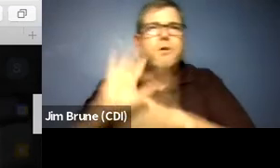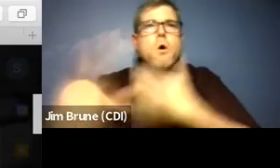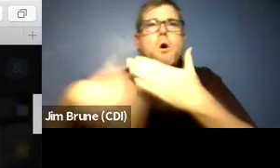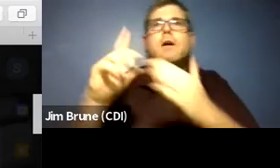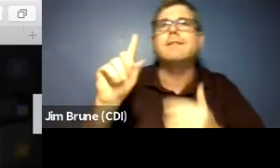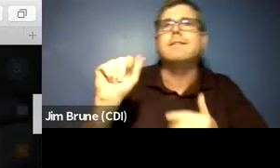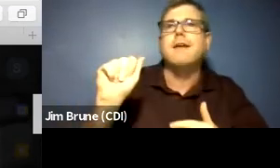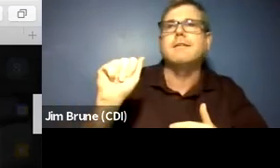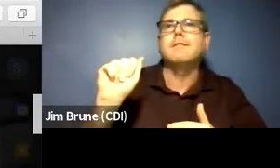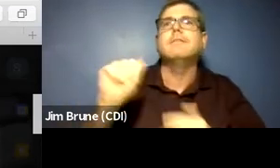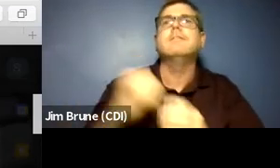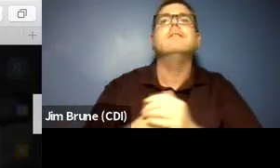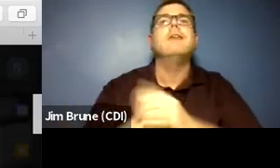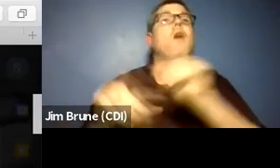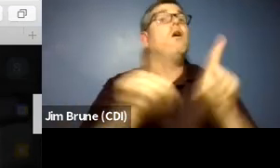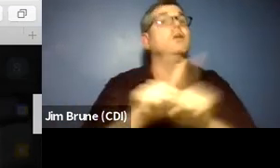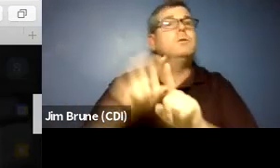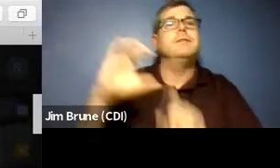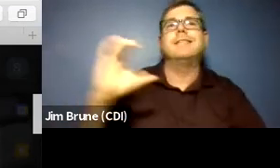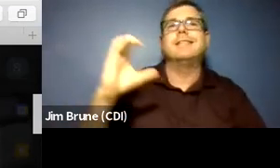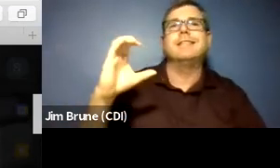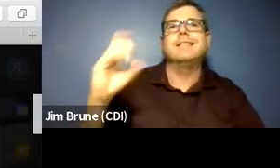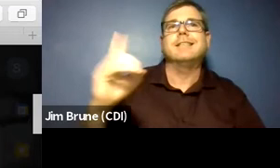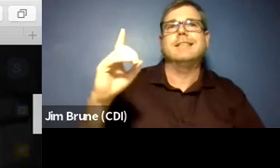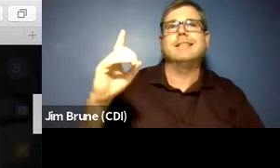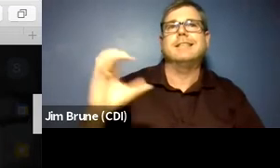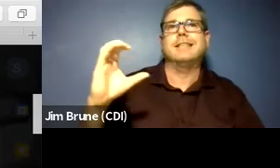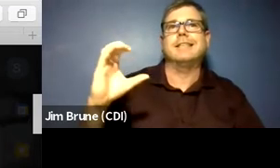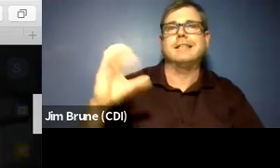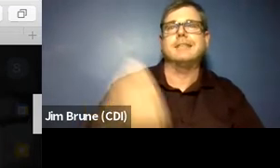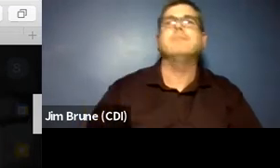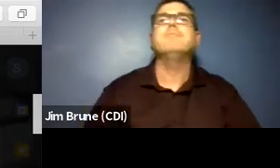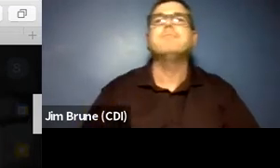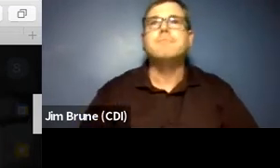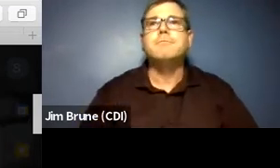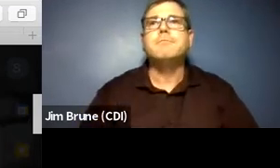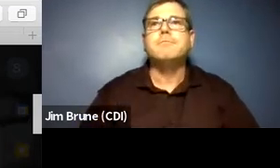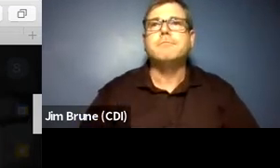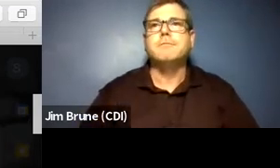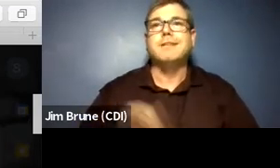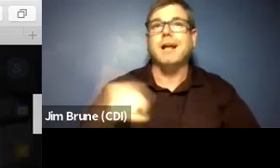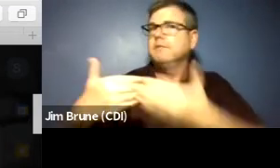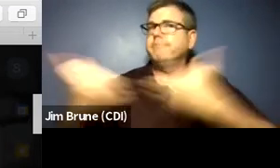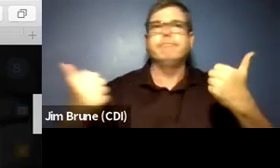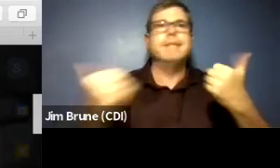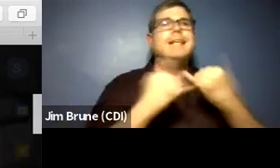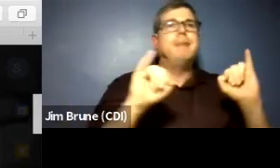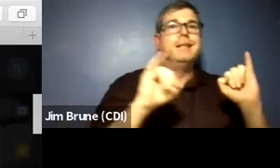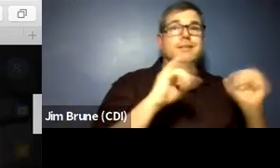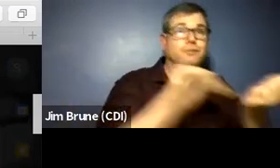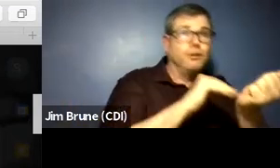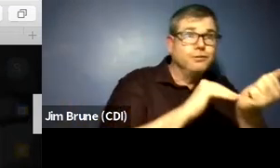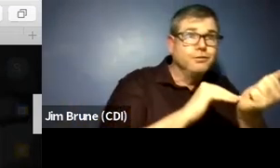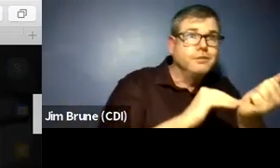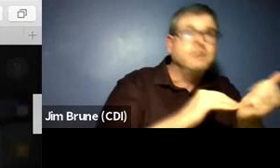2 scientific companies that developed these vaccines. So yes, it's safe. And that was